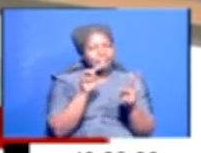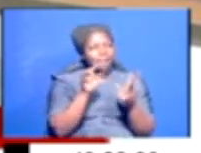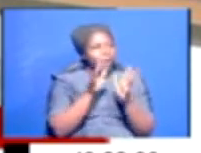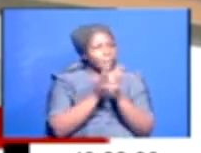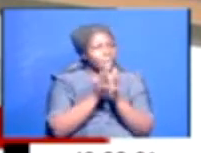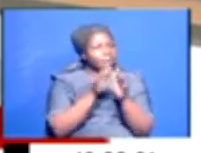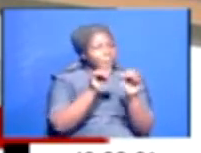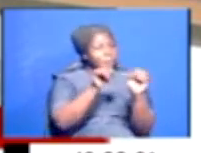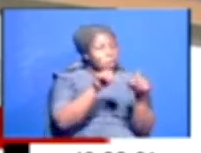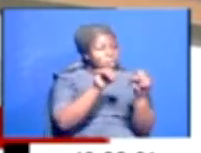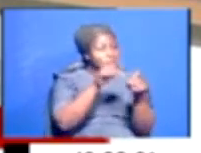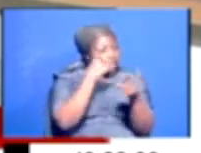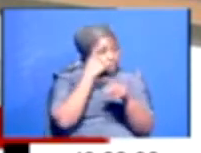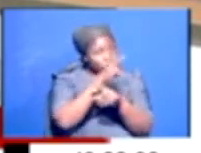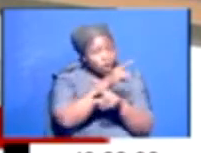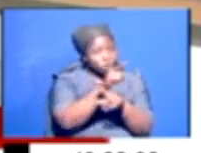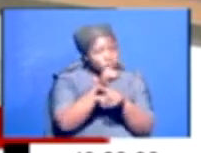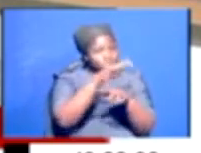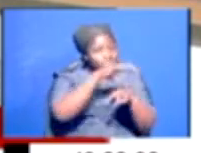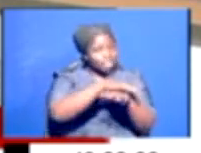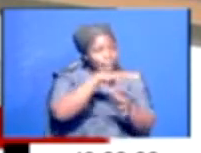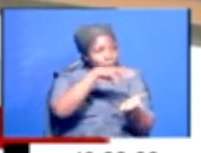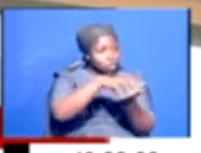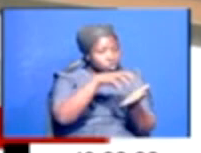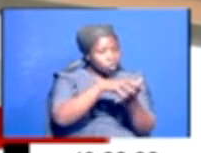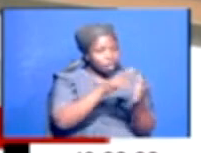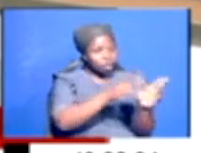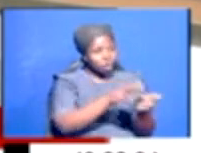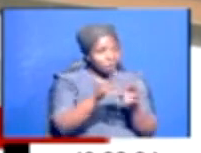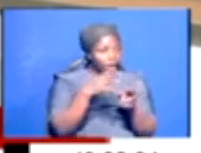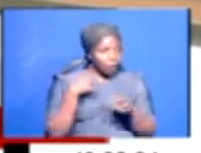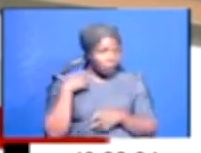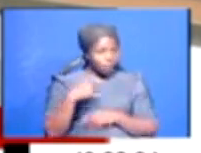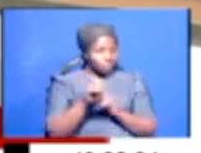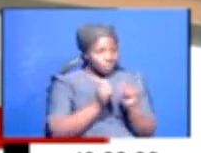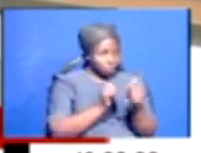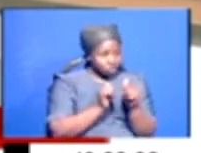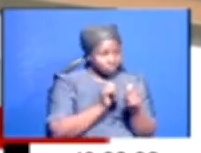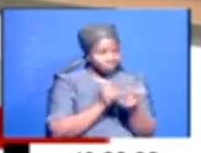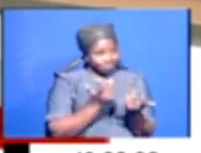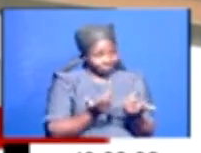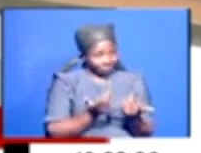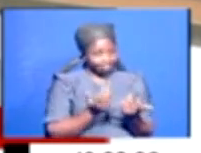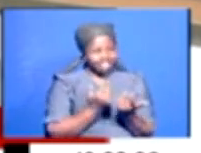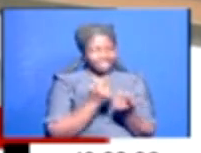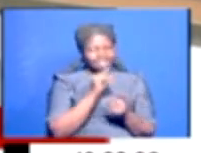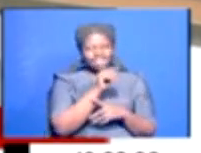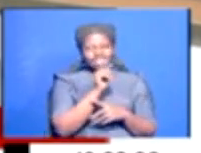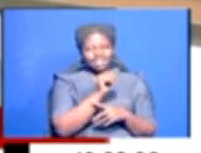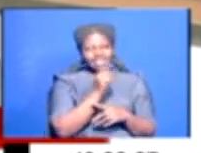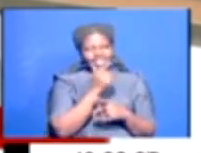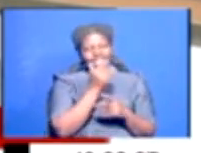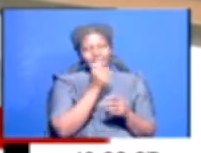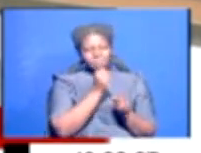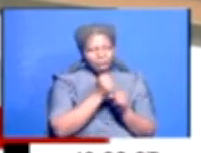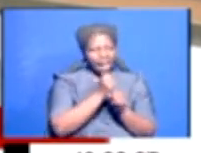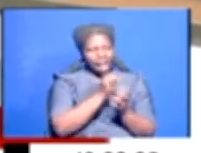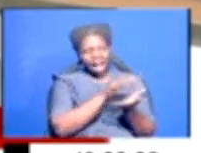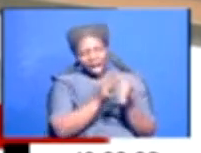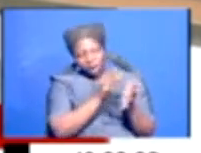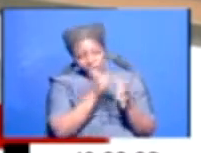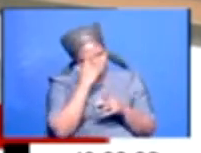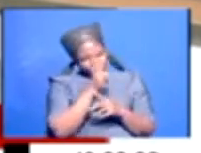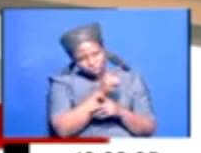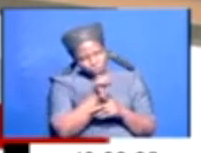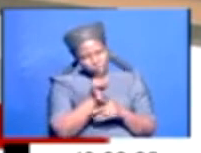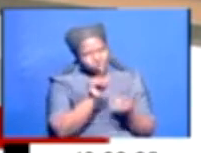you getting a slot in the Commonwealth Games? What has been that journey for you through and through, and looking